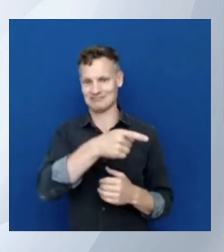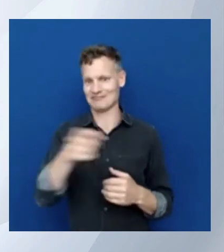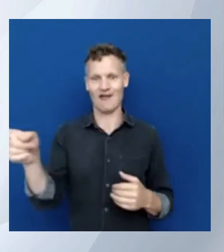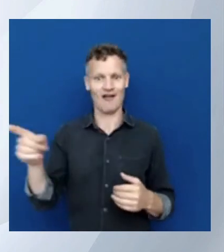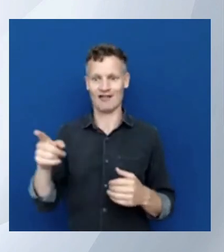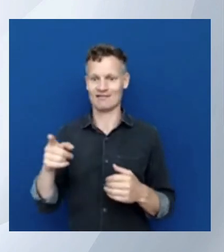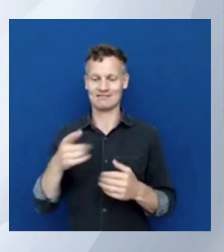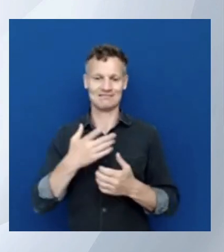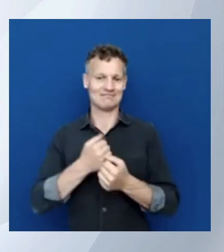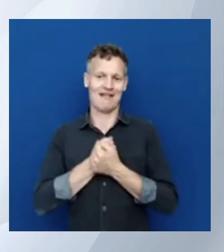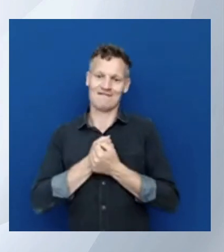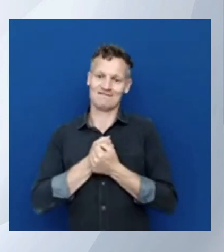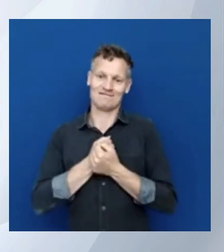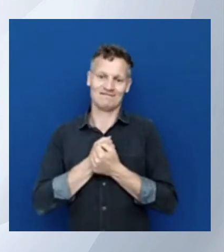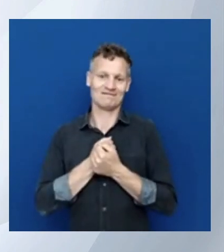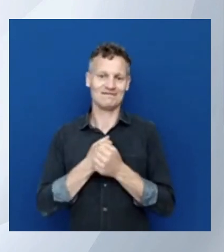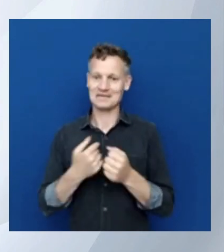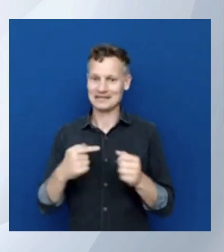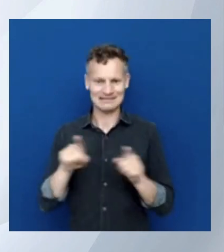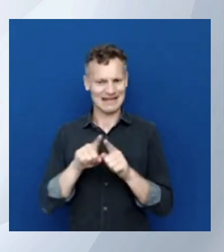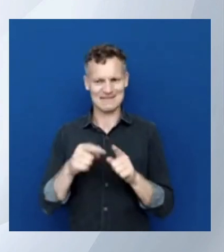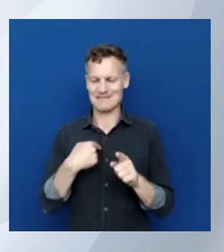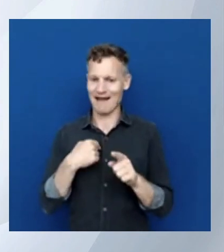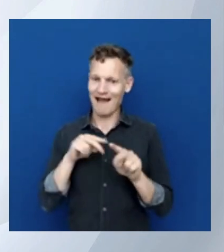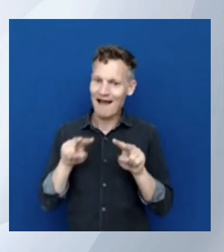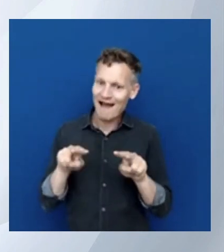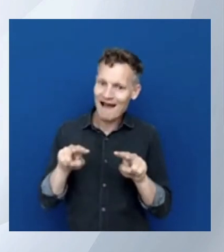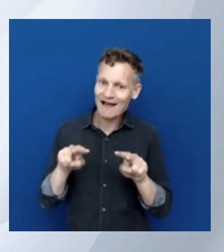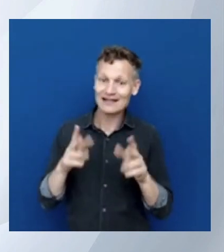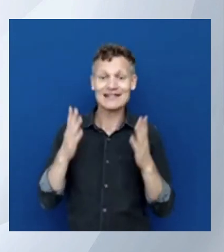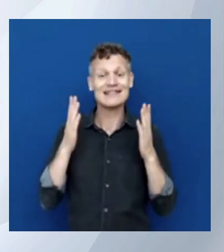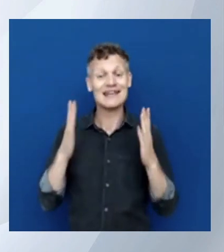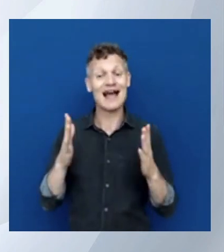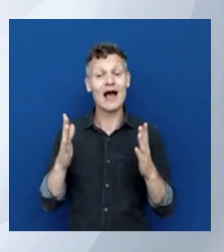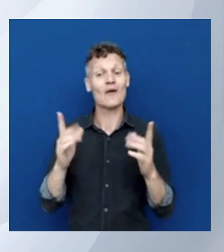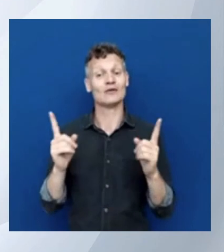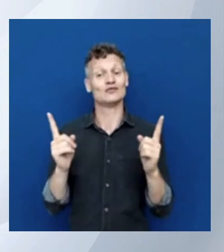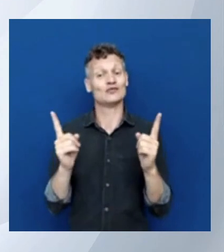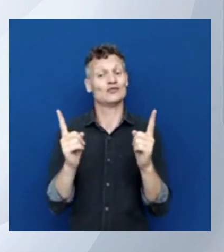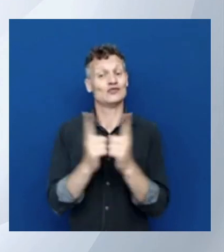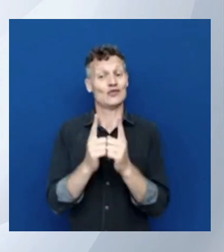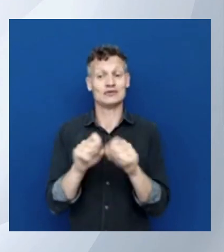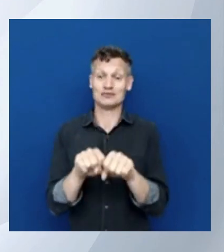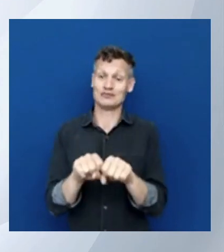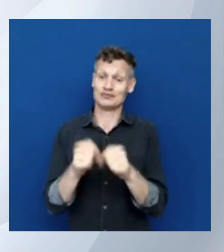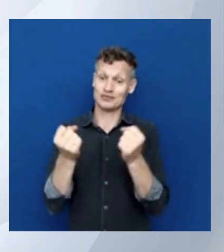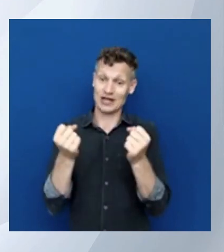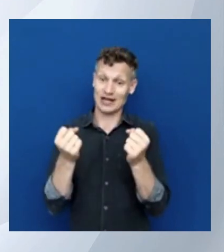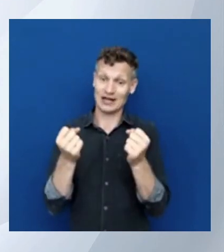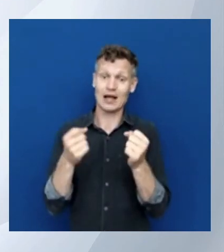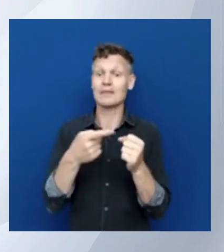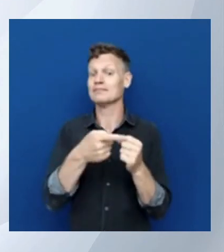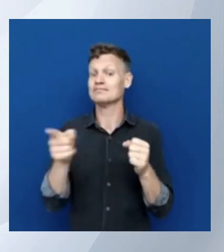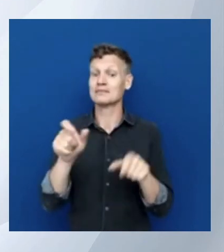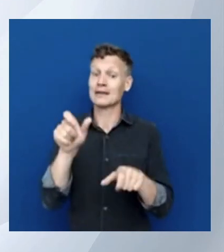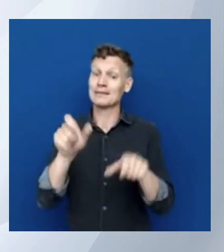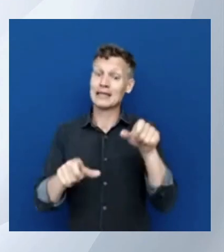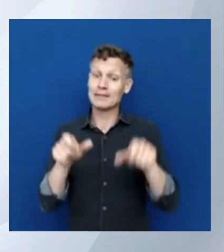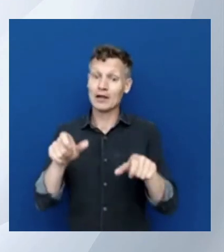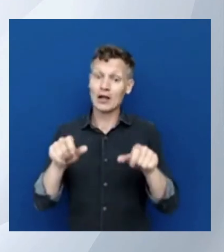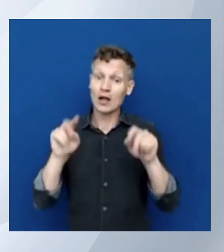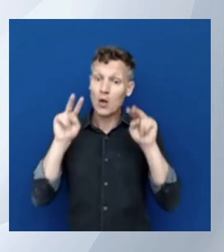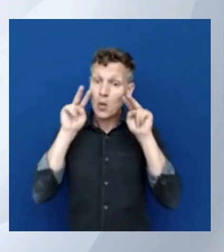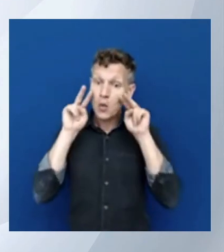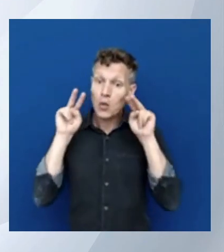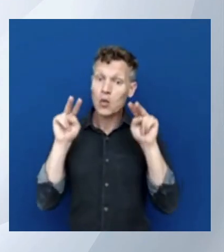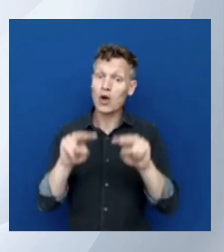too. We are going to a short break. Now, people who have watched the break before saw a